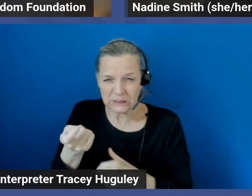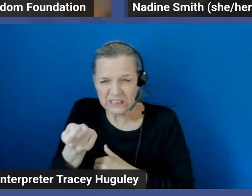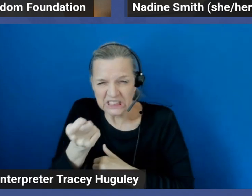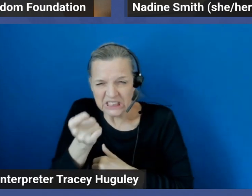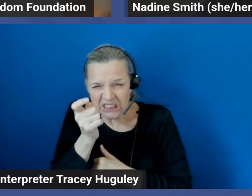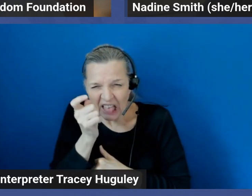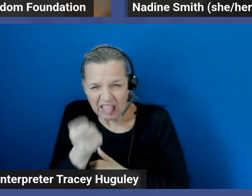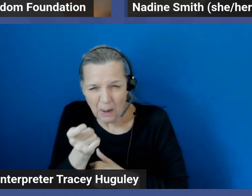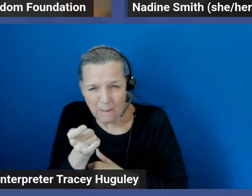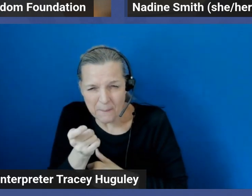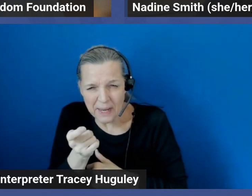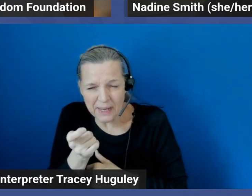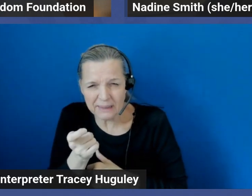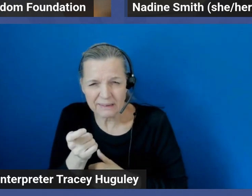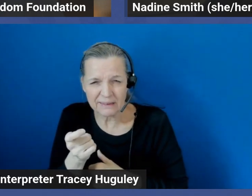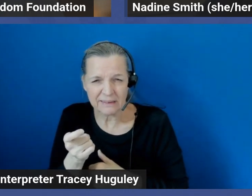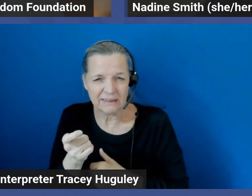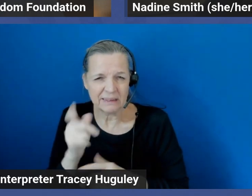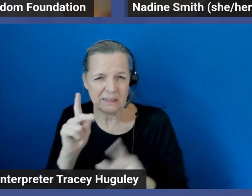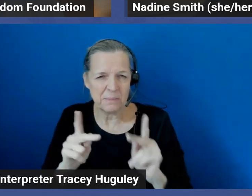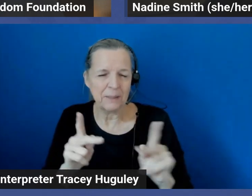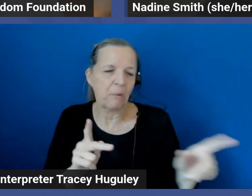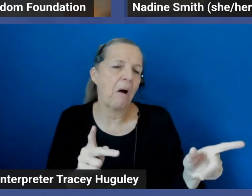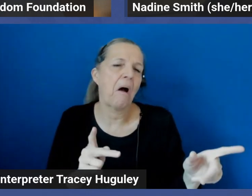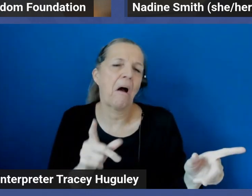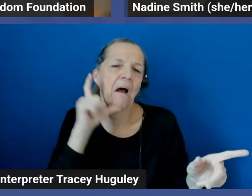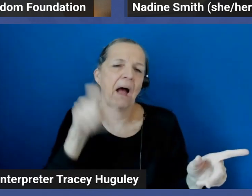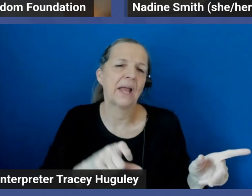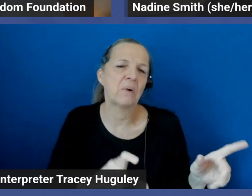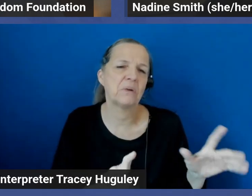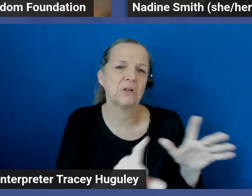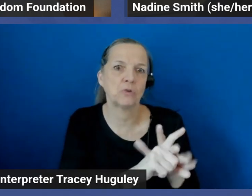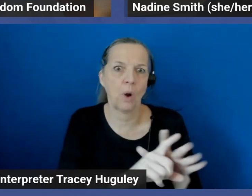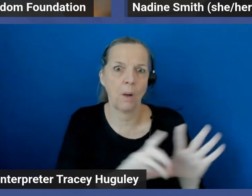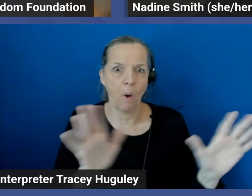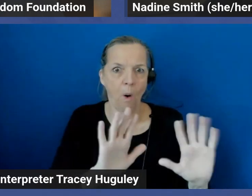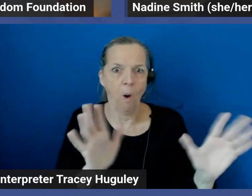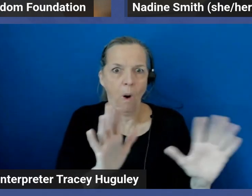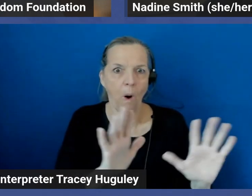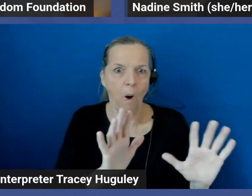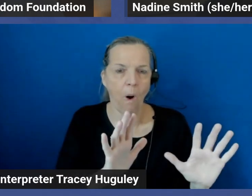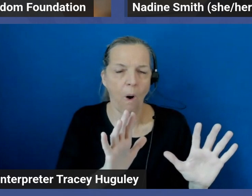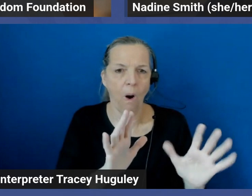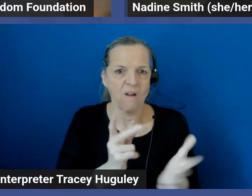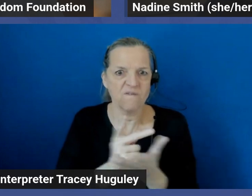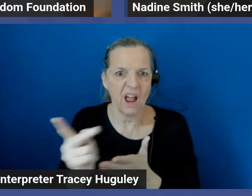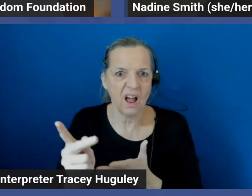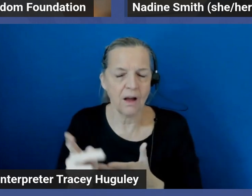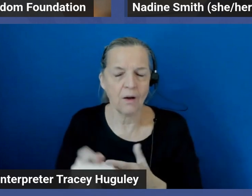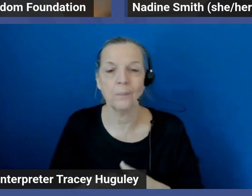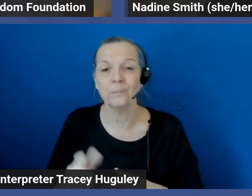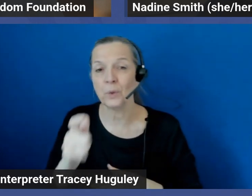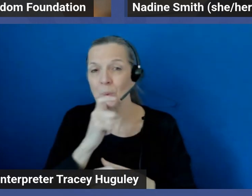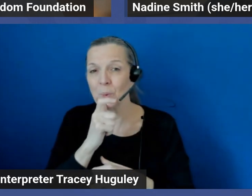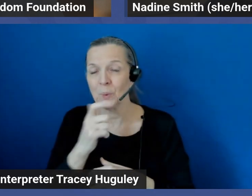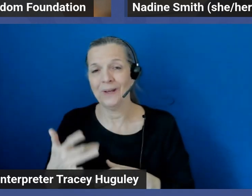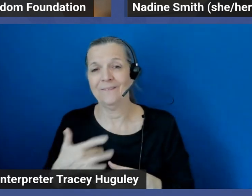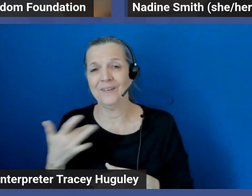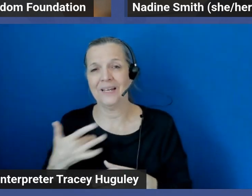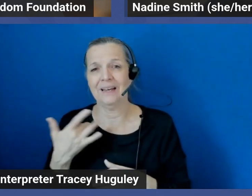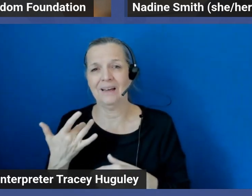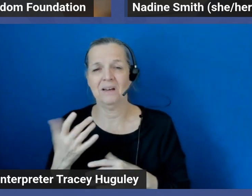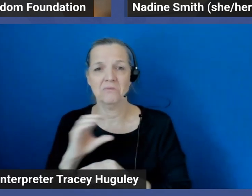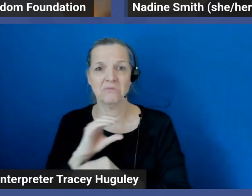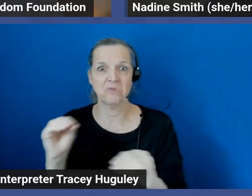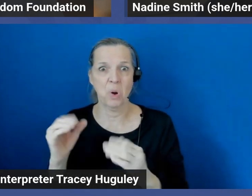ones who thought slam dunk, no need to show up, are furious that it failed. And the ones who thought there was